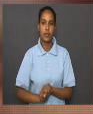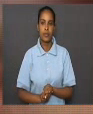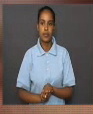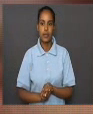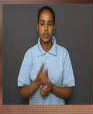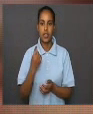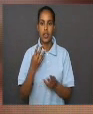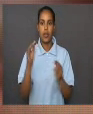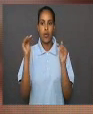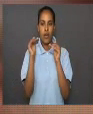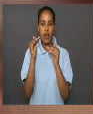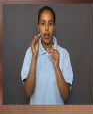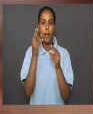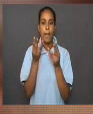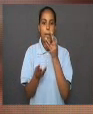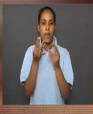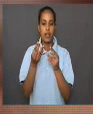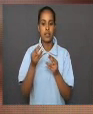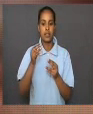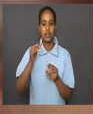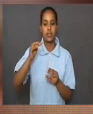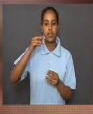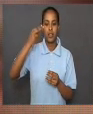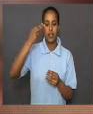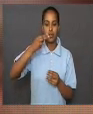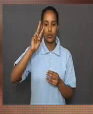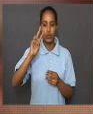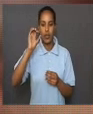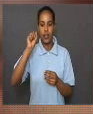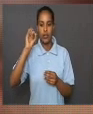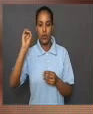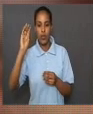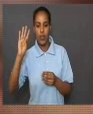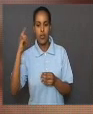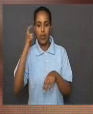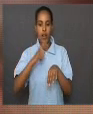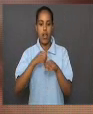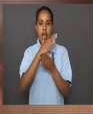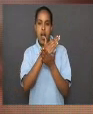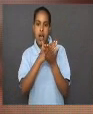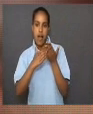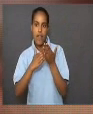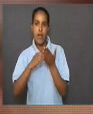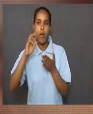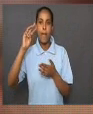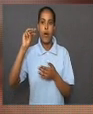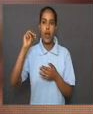The equivalent mass of sulfuric acid is usually half its molar